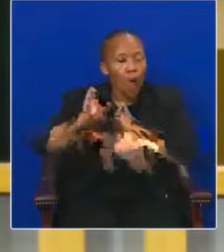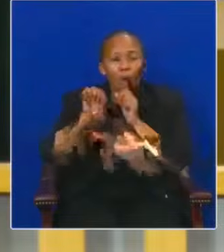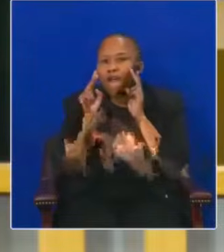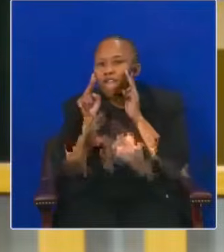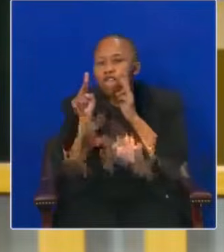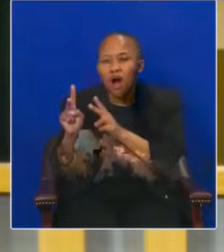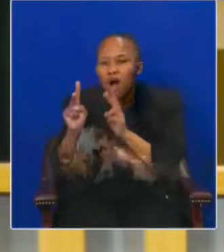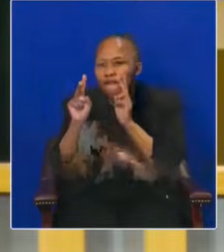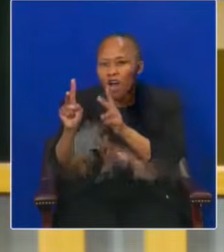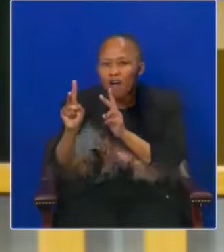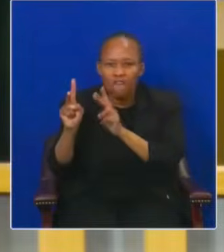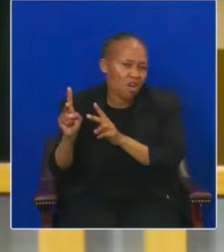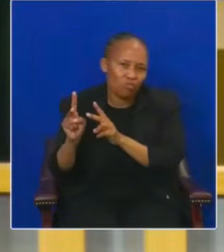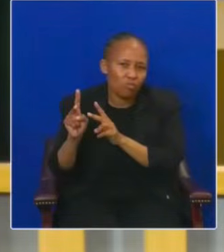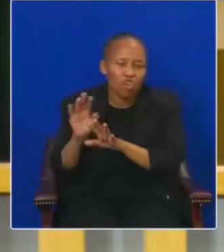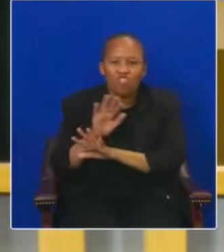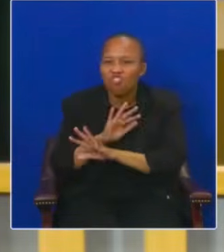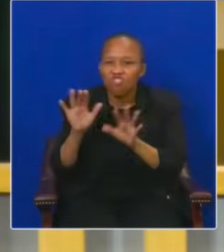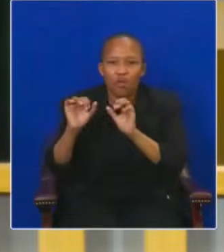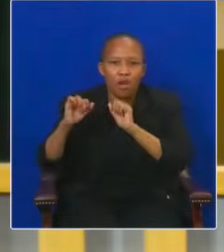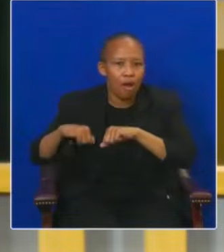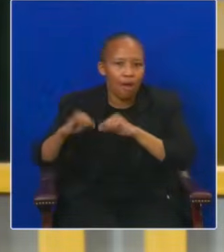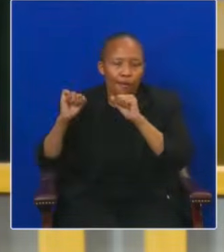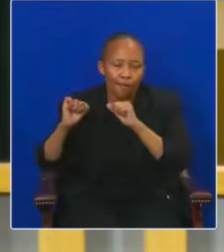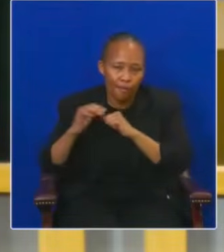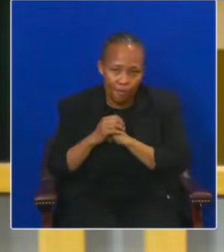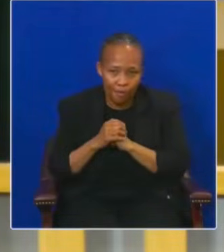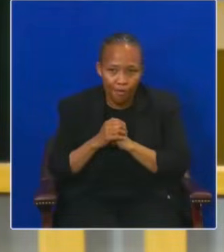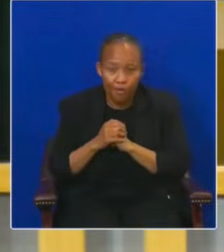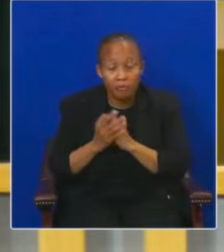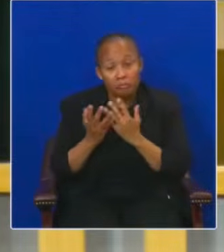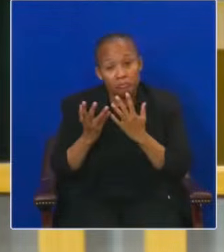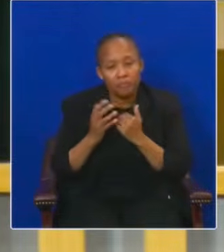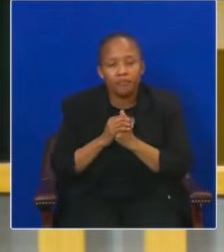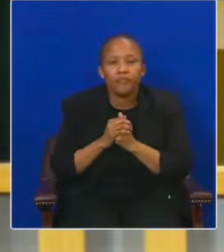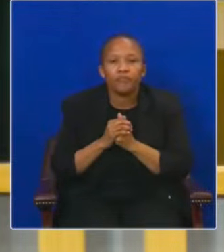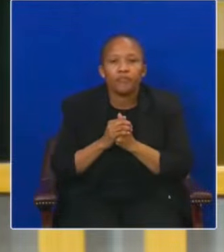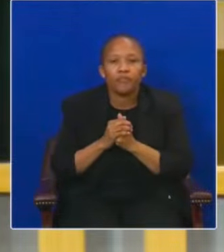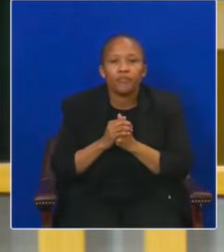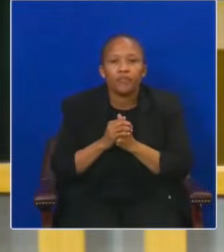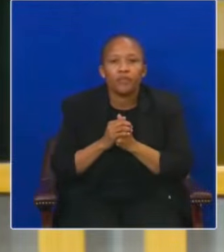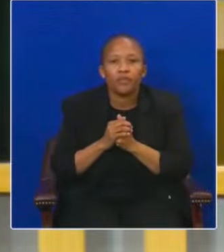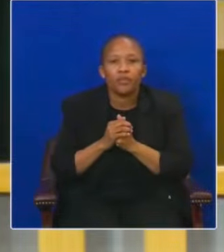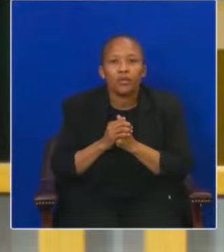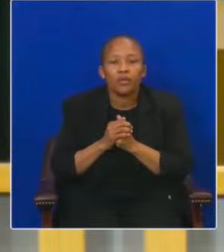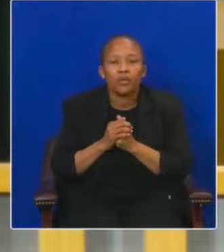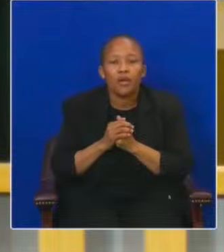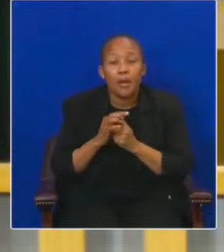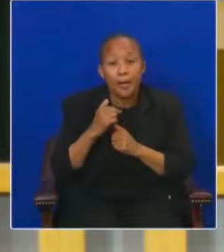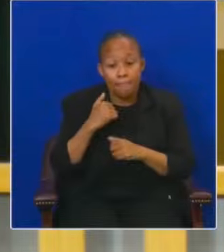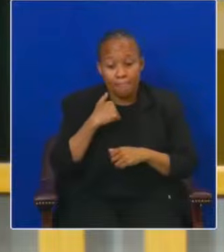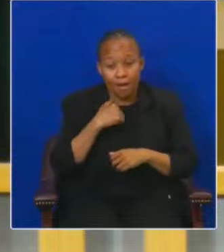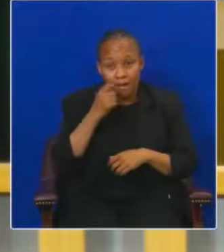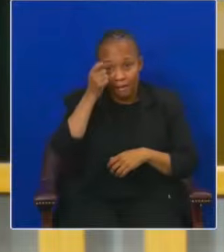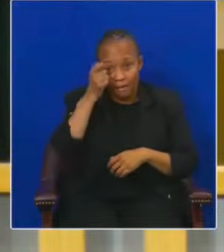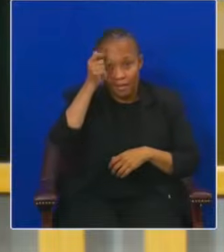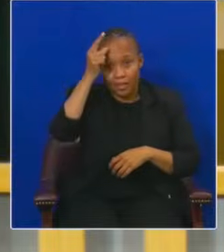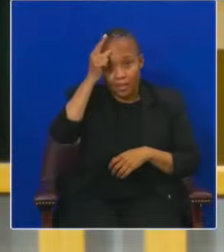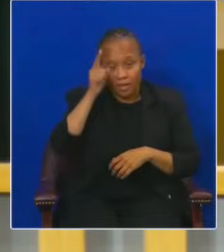So Yes, please carry on. My take on this is that